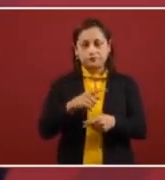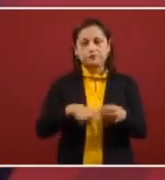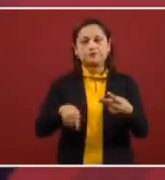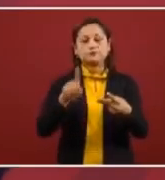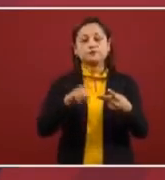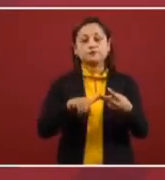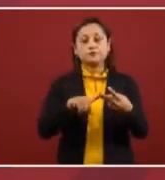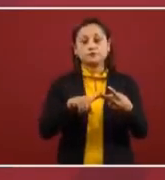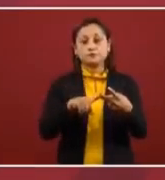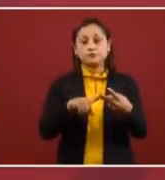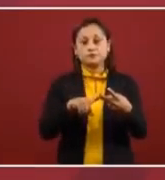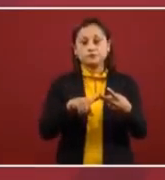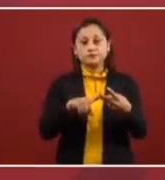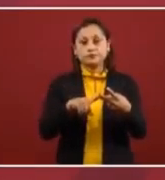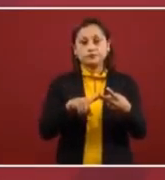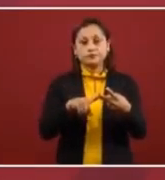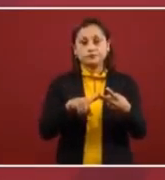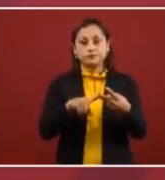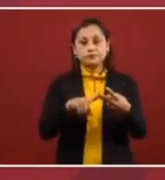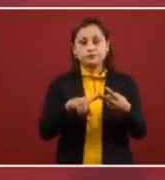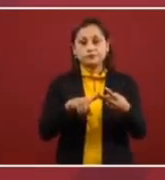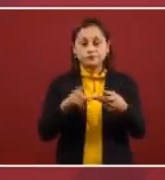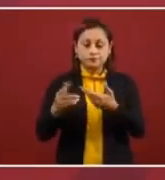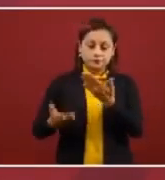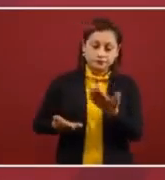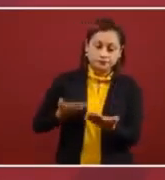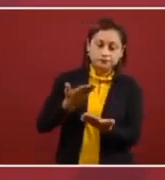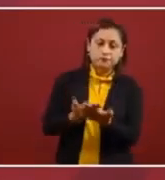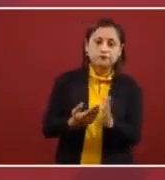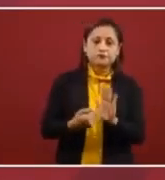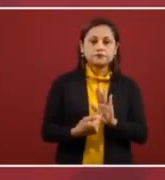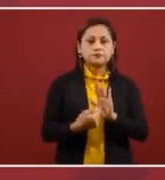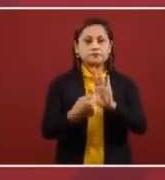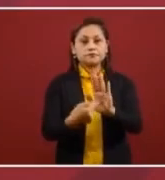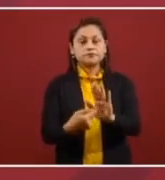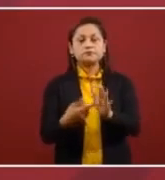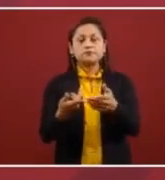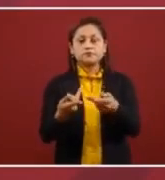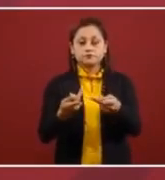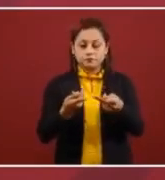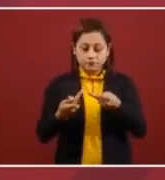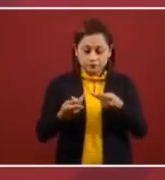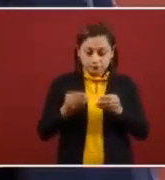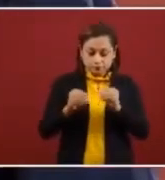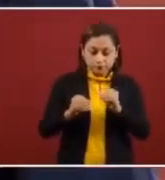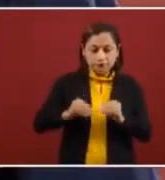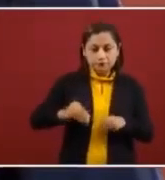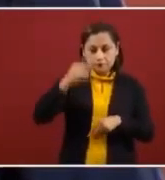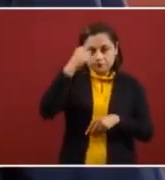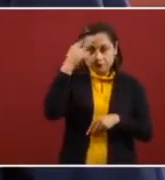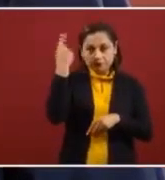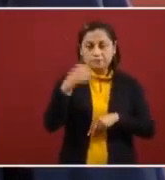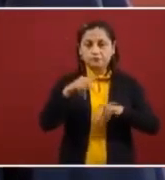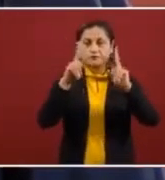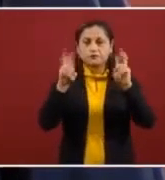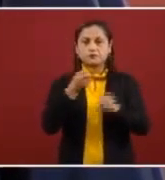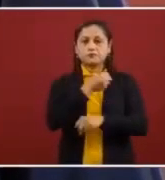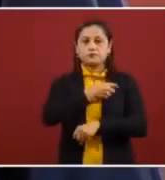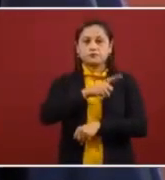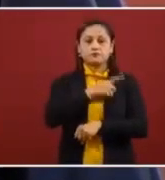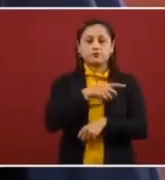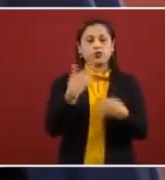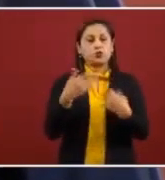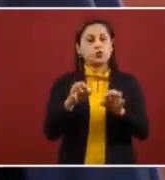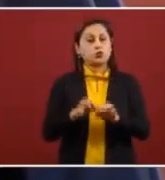The second is the presentation of the health plan, which is very important.